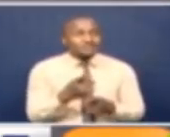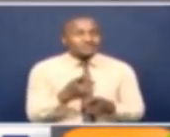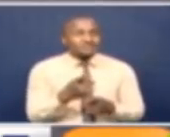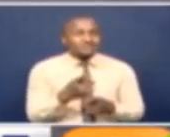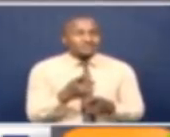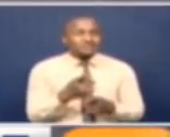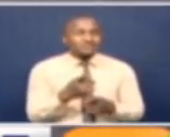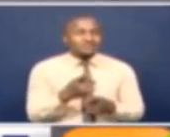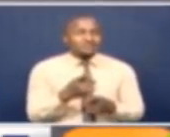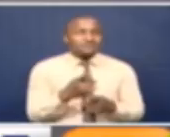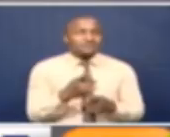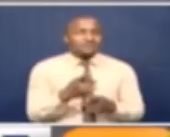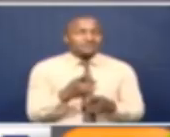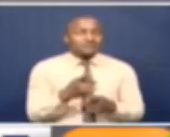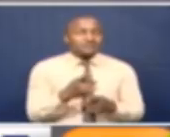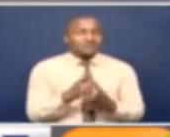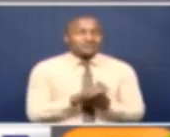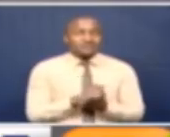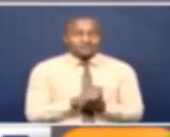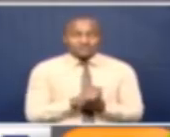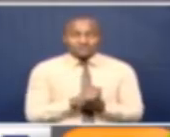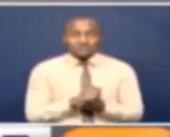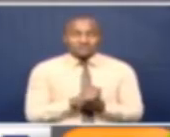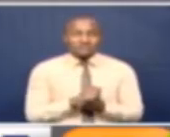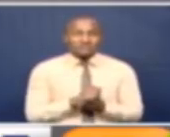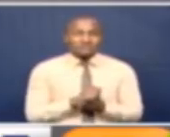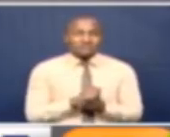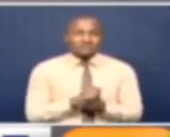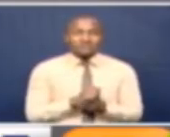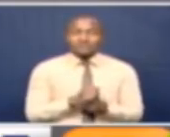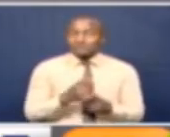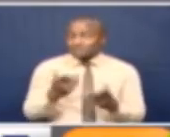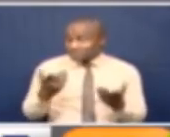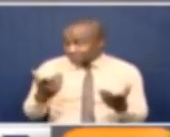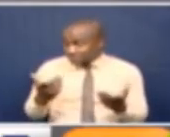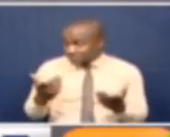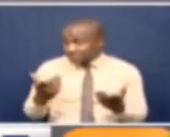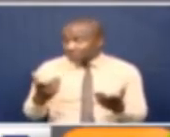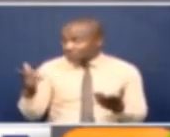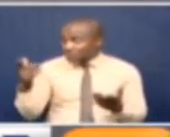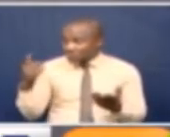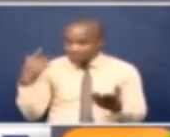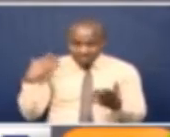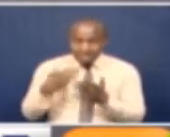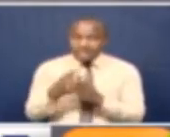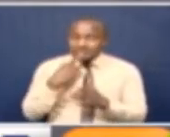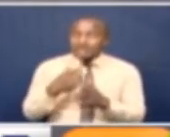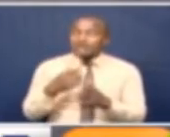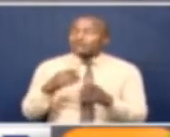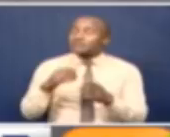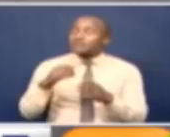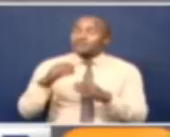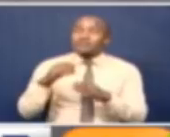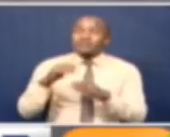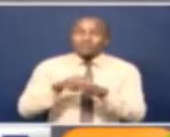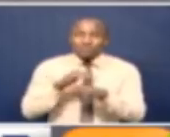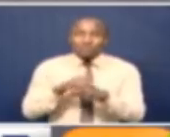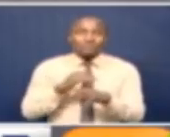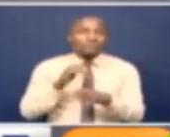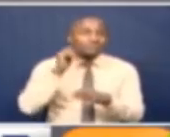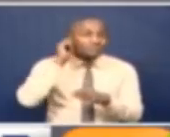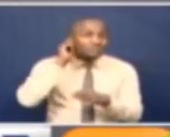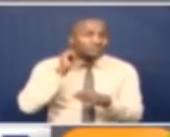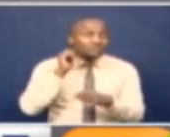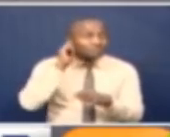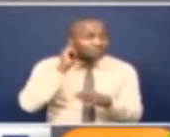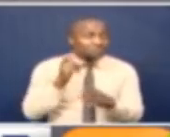times. And I mean it. That you did not. I was not elected by Kipsigis. No, I was not. By it is a Kikuyus. Fact. And the problem is this. Facts are